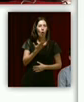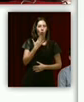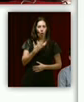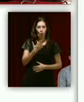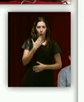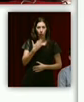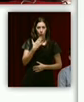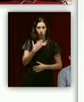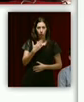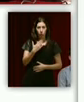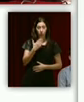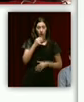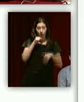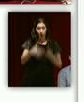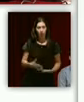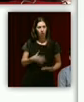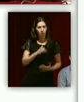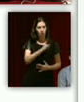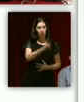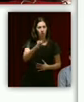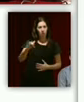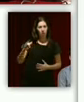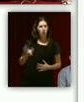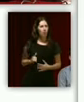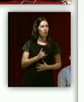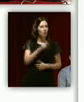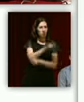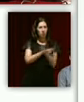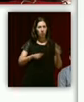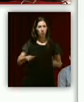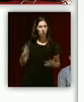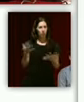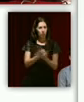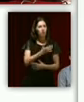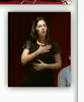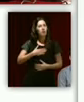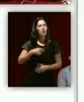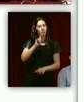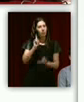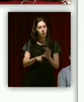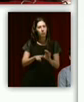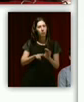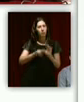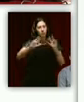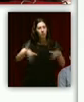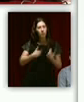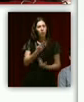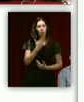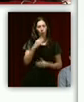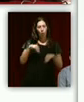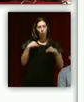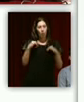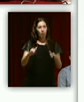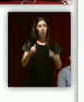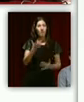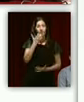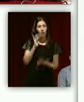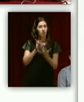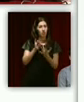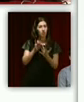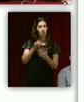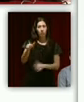leisure. Leisure nowadays is present in everybody. We want to